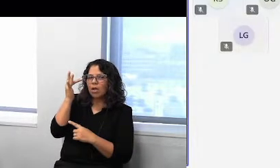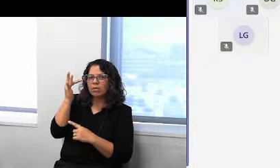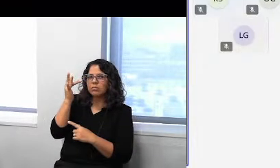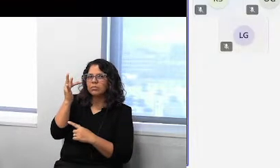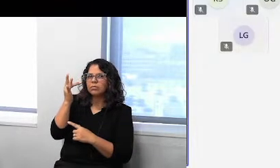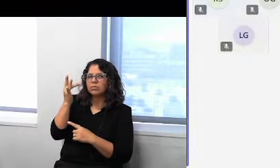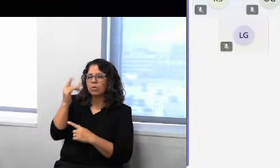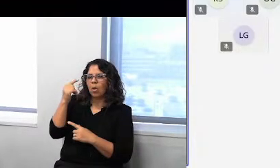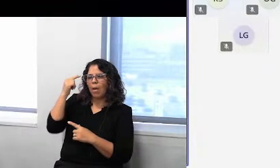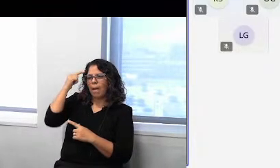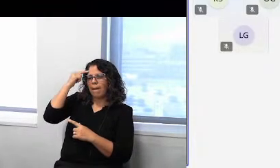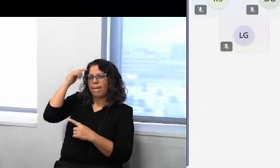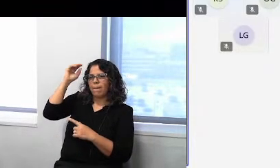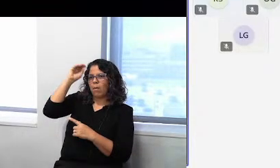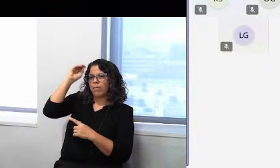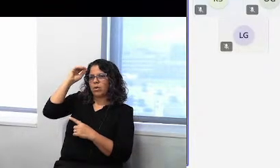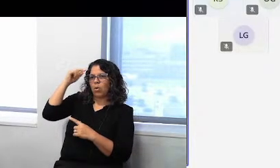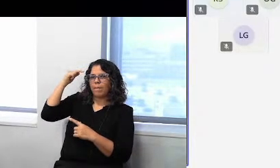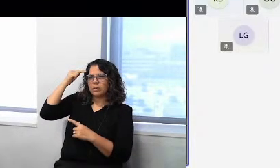is, isn't